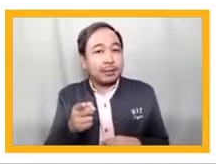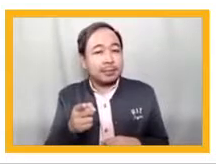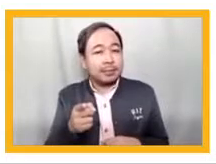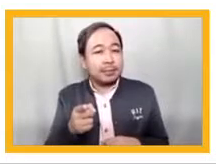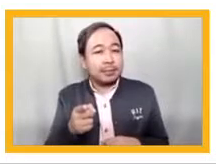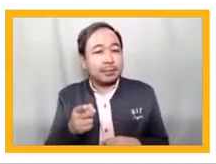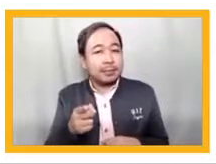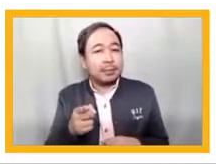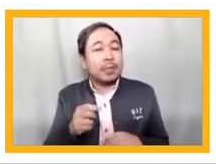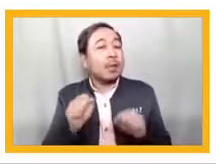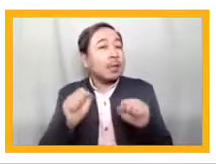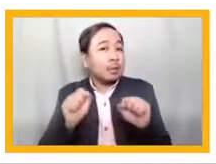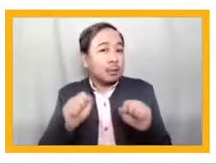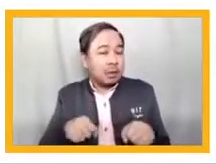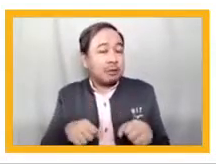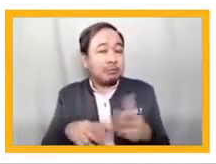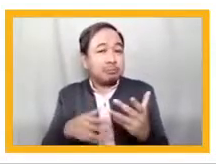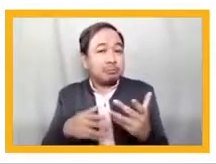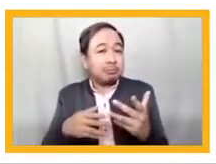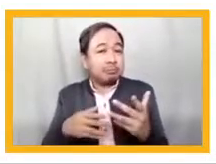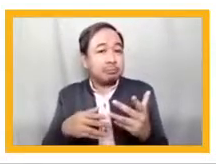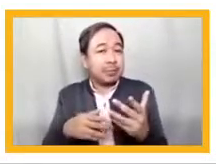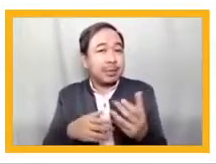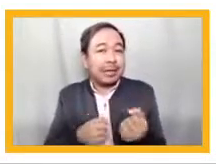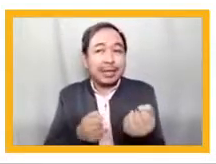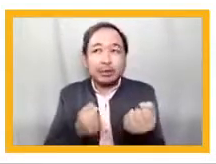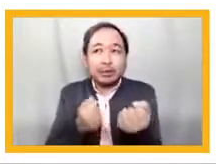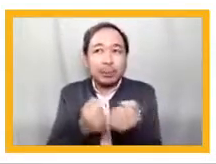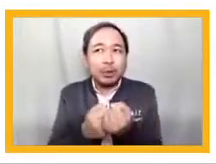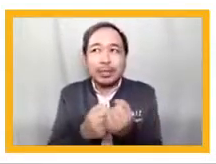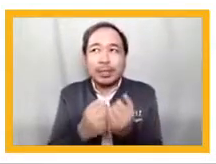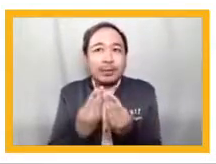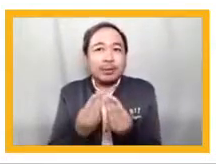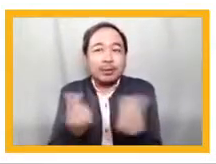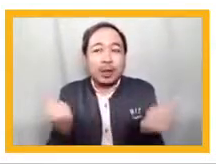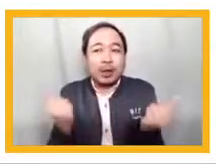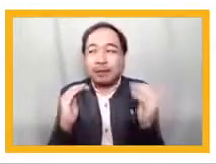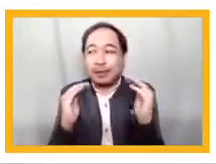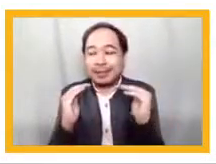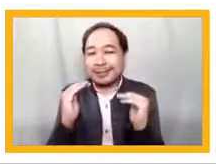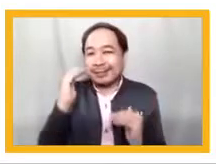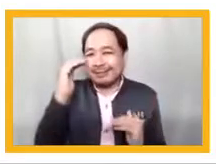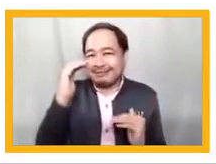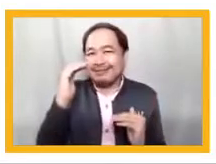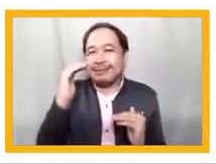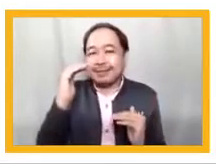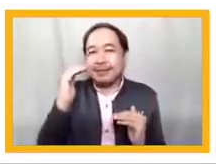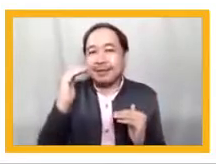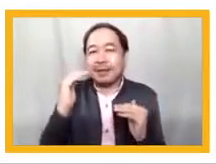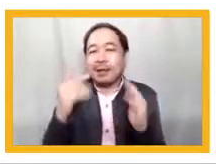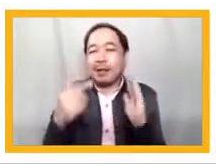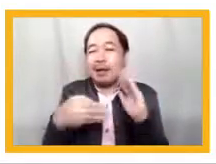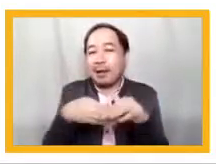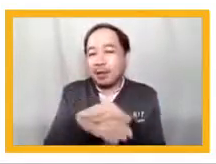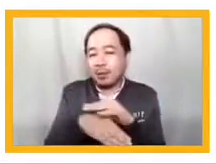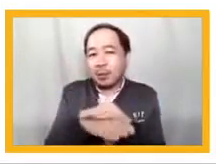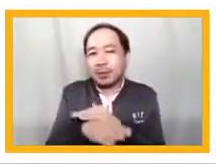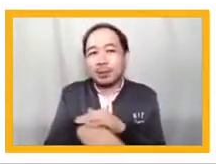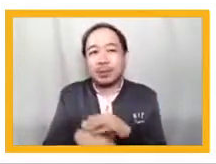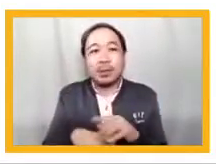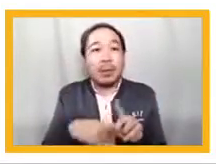to reduce the gap of digital divide. And also, as a final remark, I would like